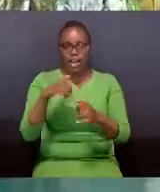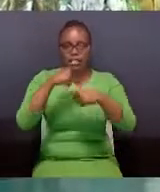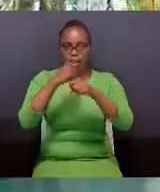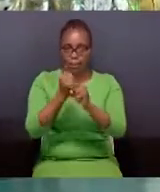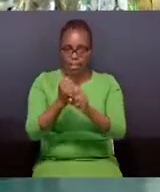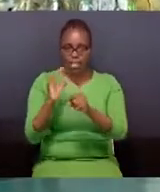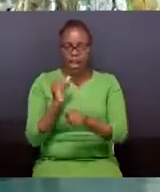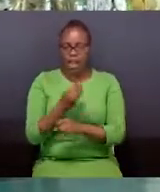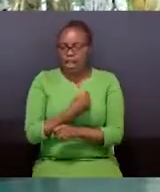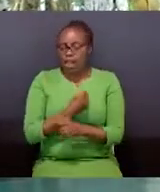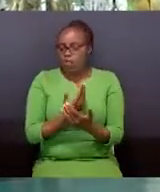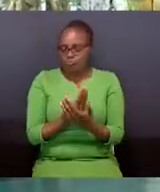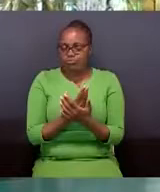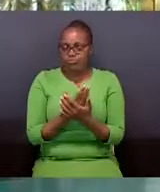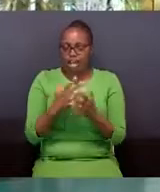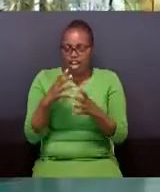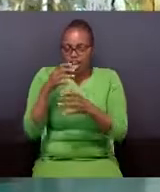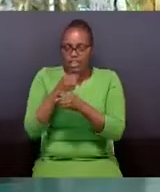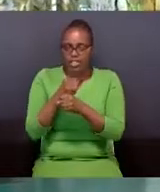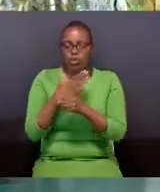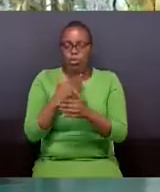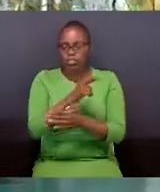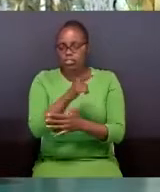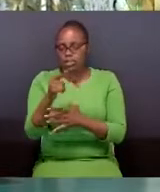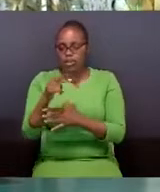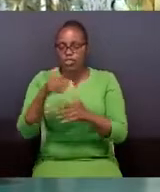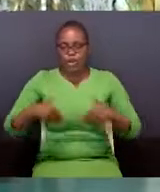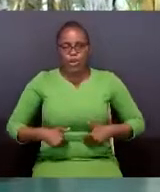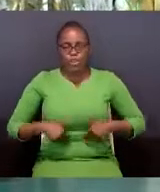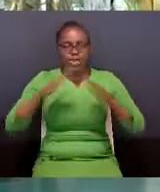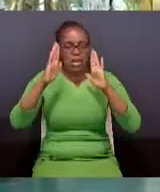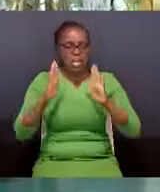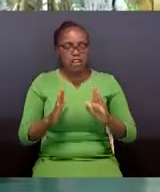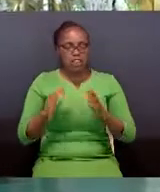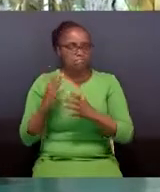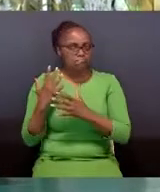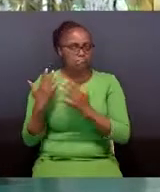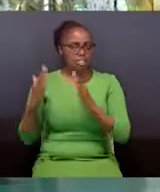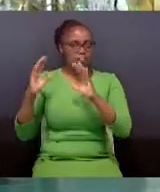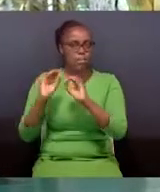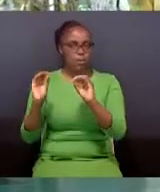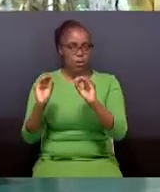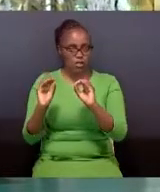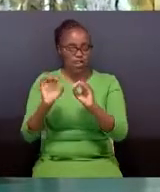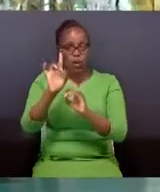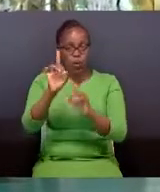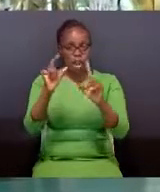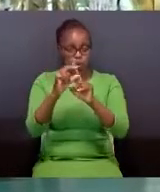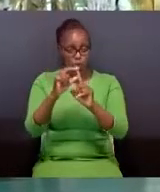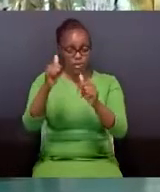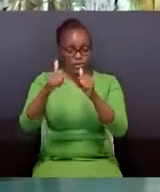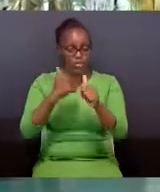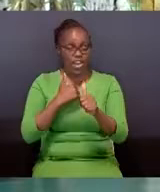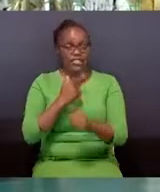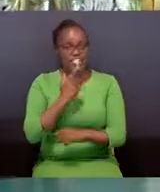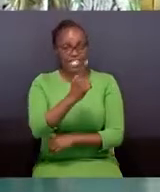our careers. We want to encourage you, the youth, to never give up the fight. And one word